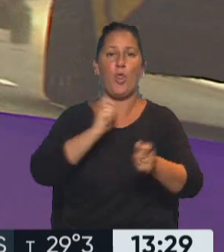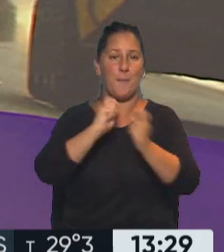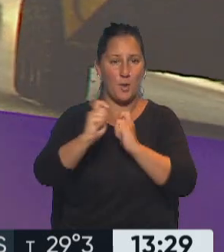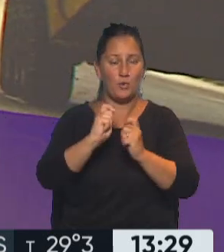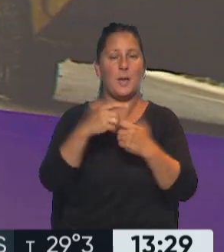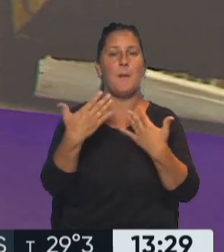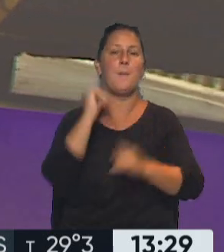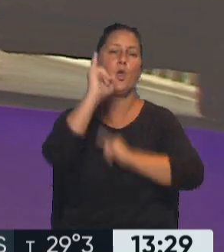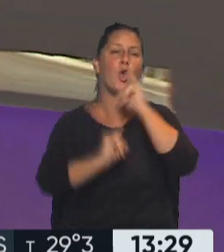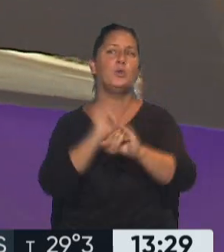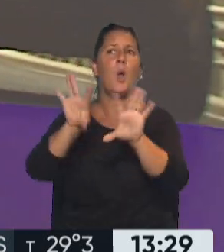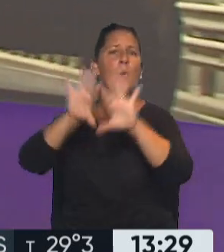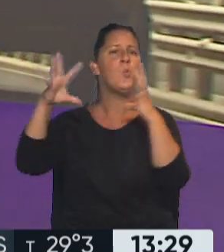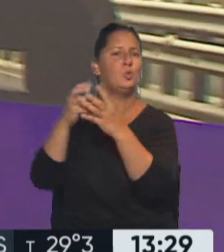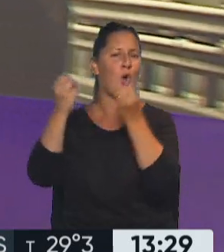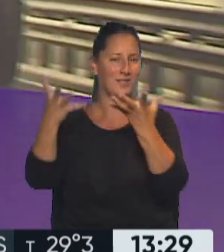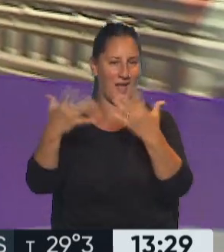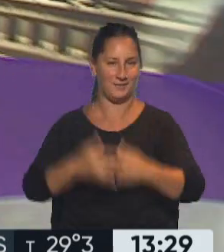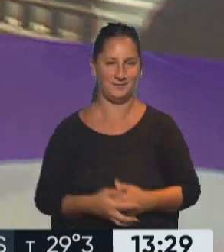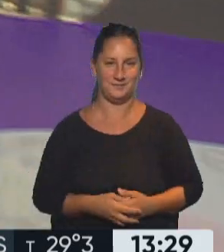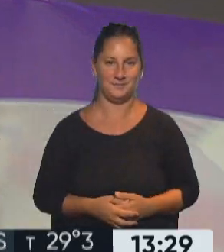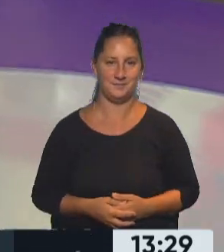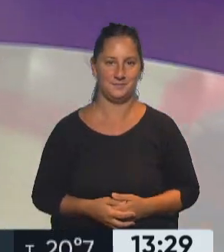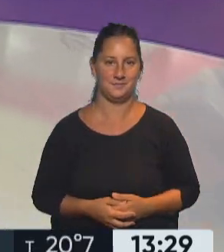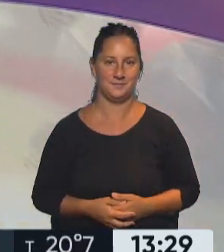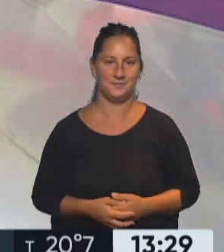contarle lo que pasa en el mundo. Que la pasen muy bien.